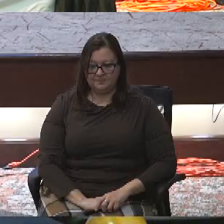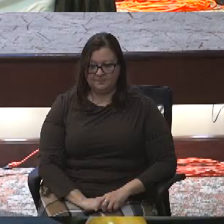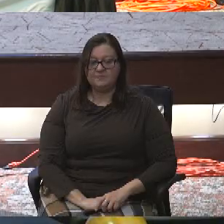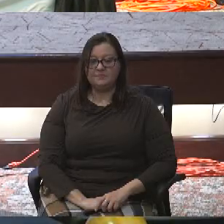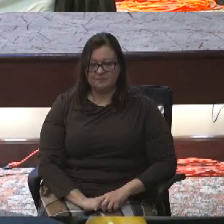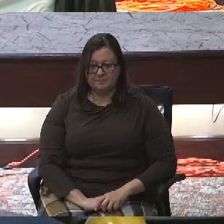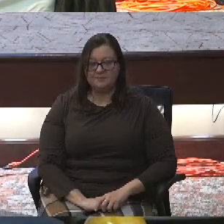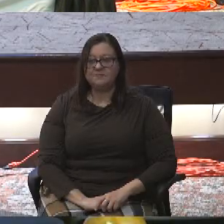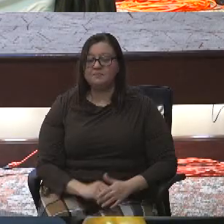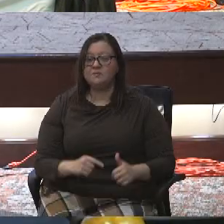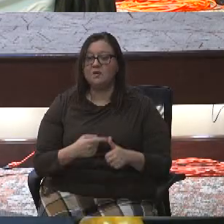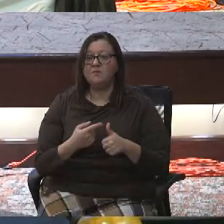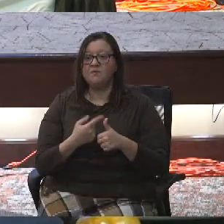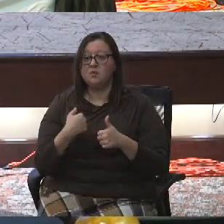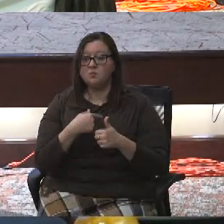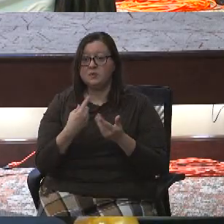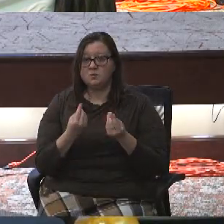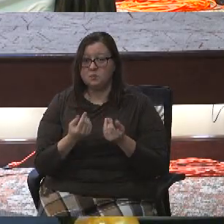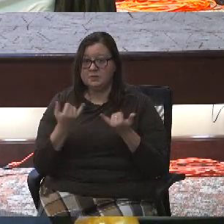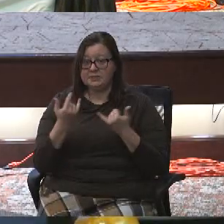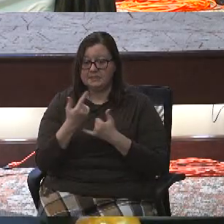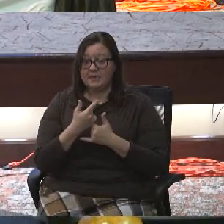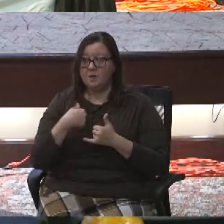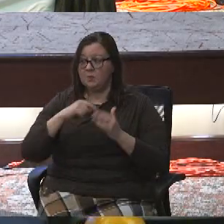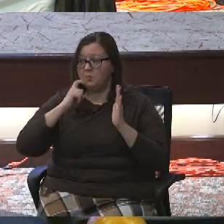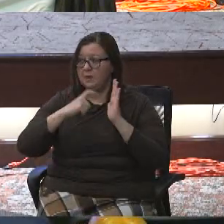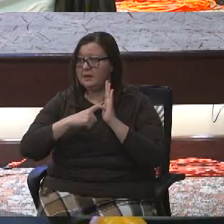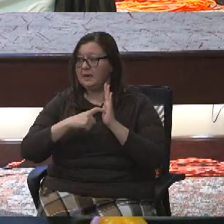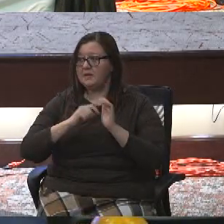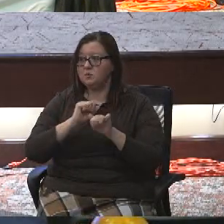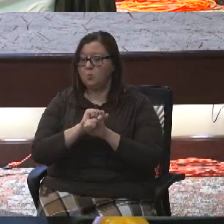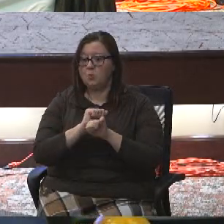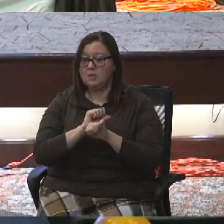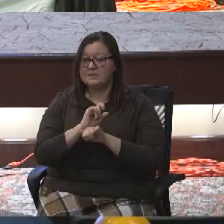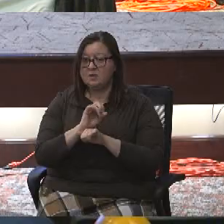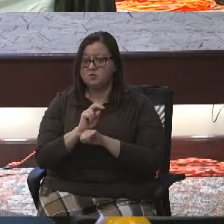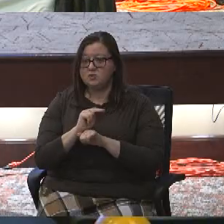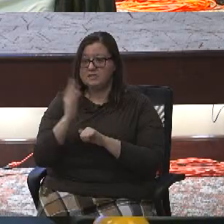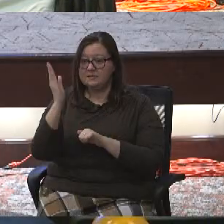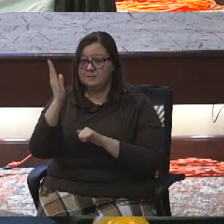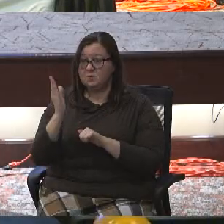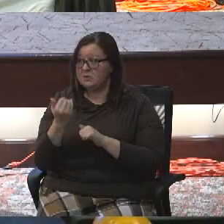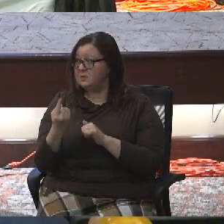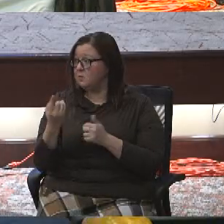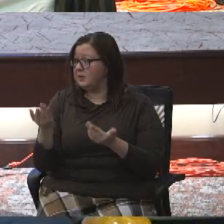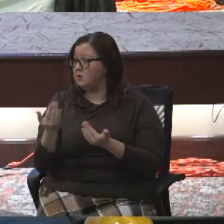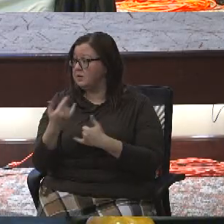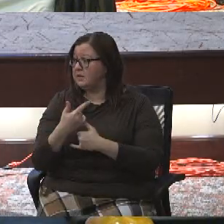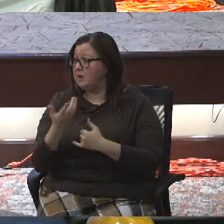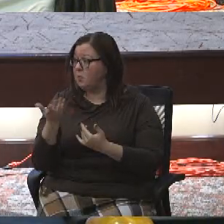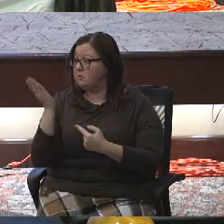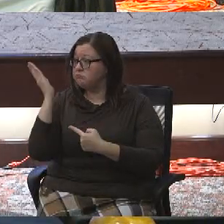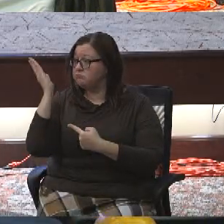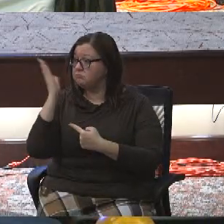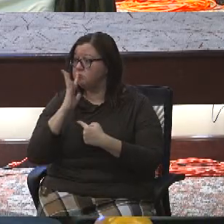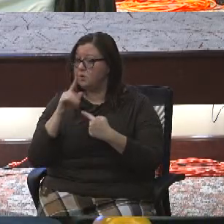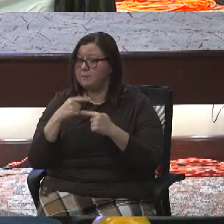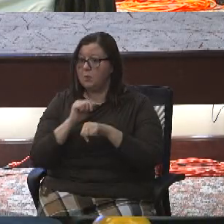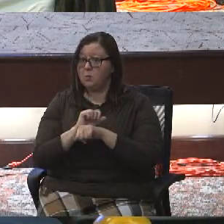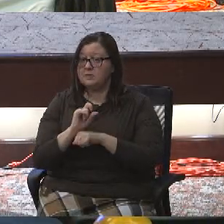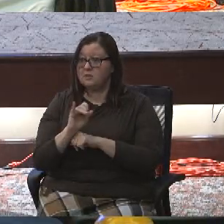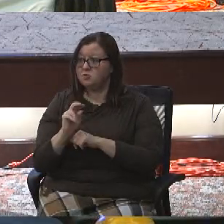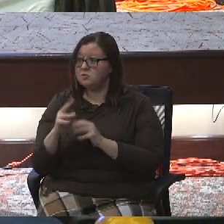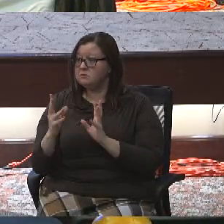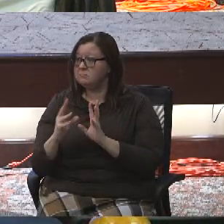So our first order of business today is recognizing work session speakers. Is there anyone present today who'd like to speak on a work session agenda